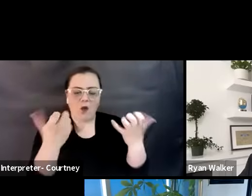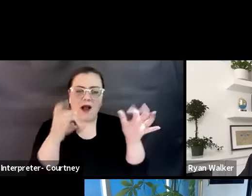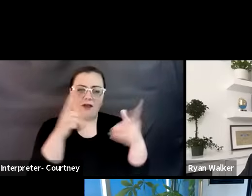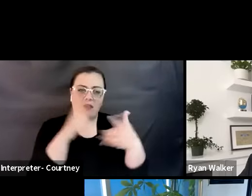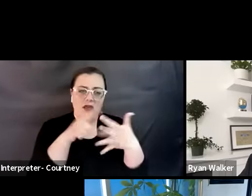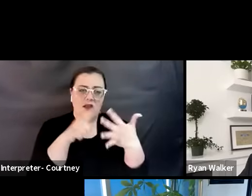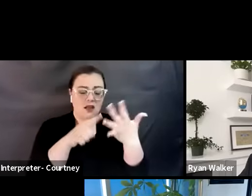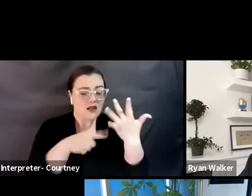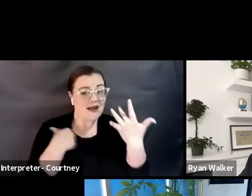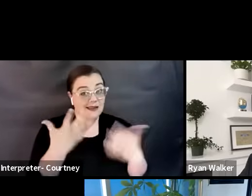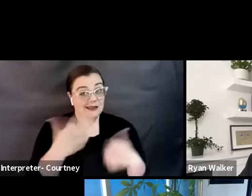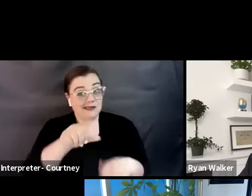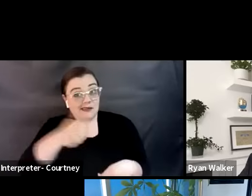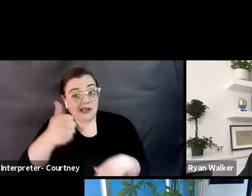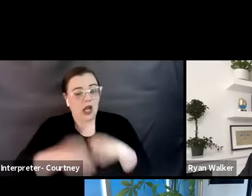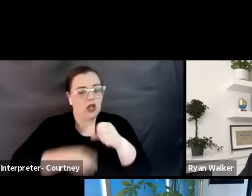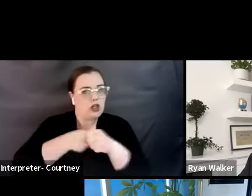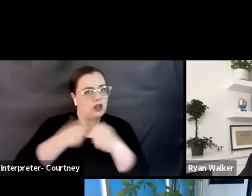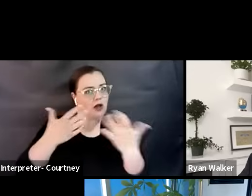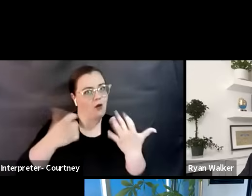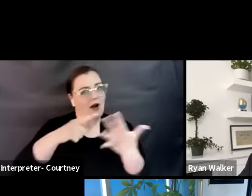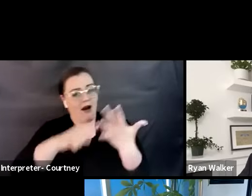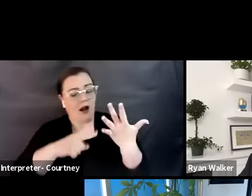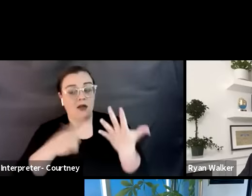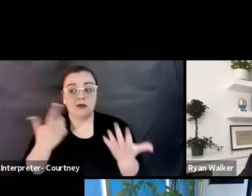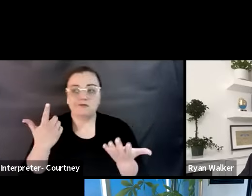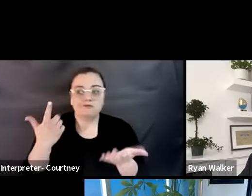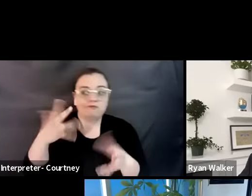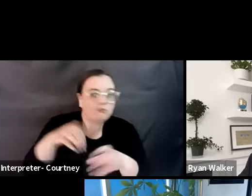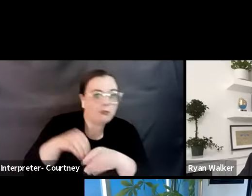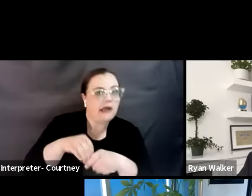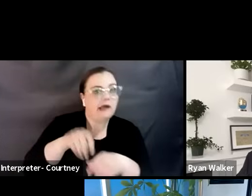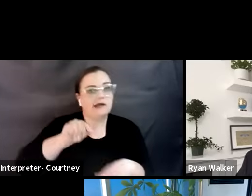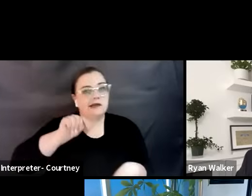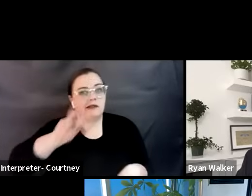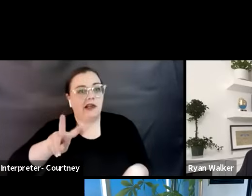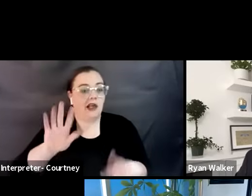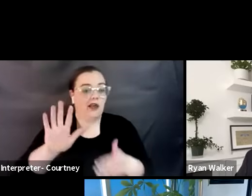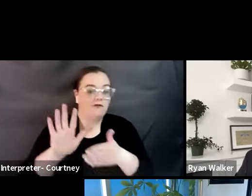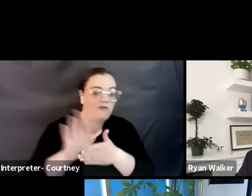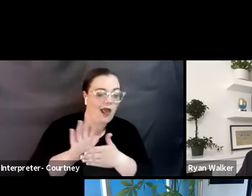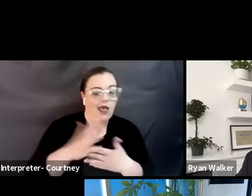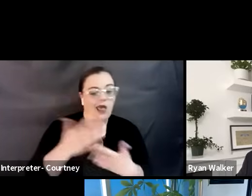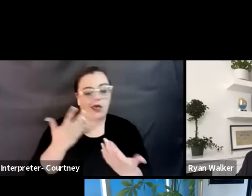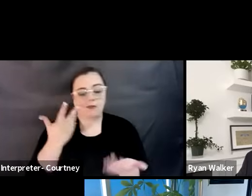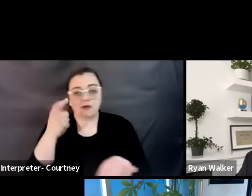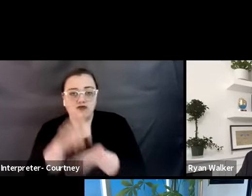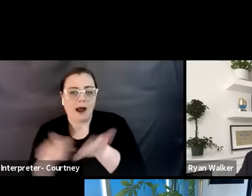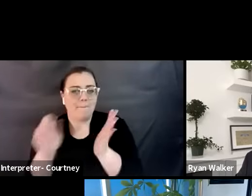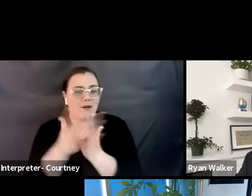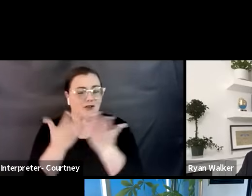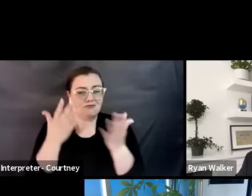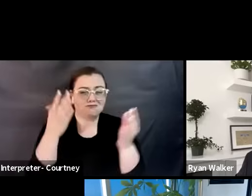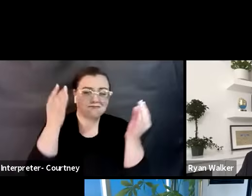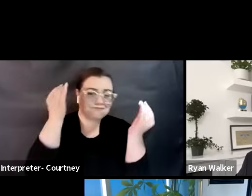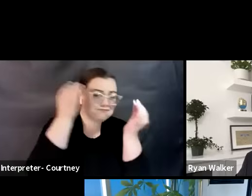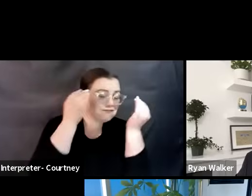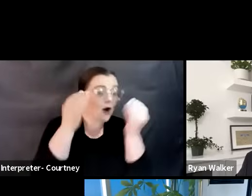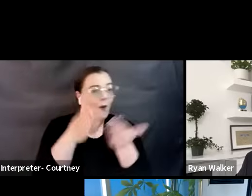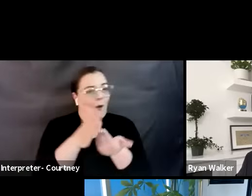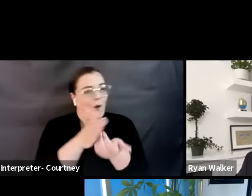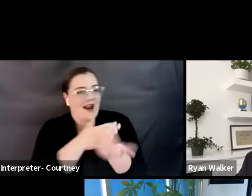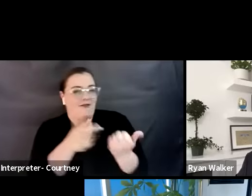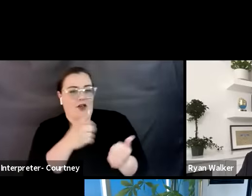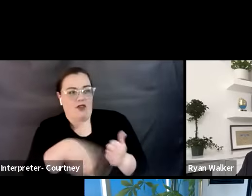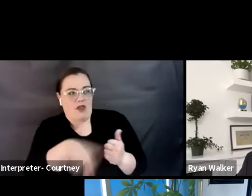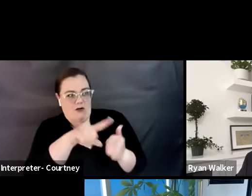be in TV. I want to write a book. I want to, start a speakers series. And then that's how we kind of work backwards. And